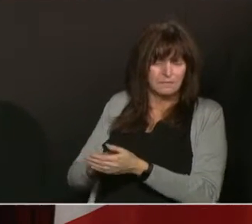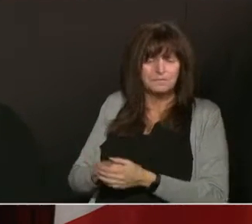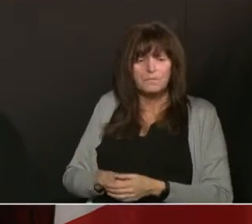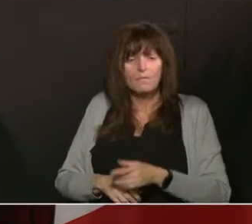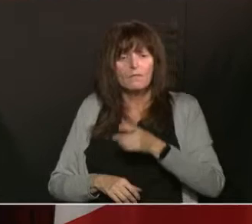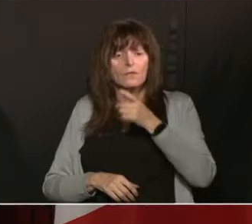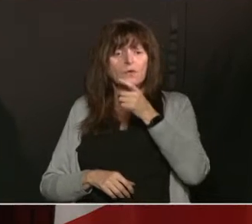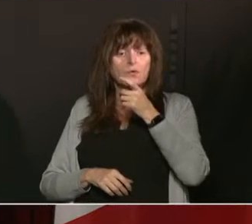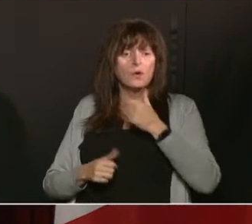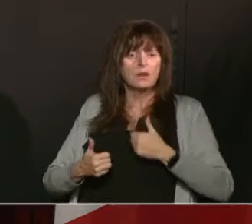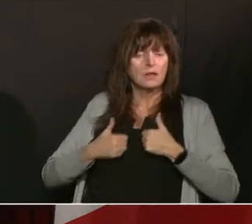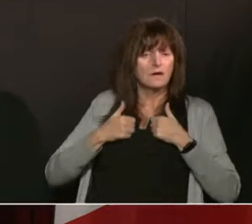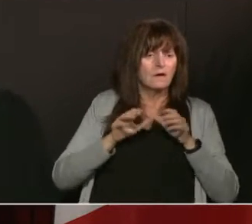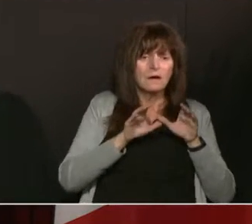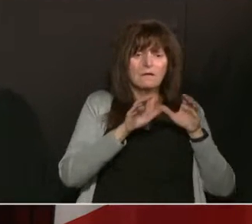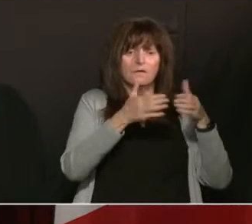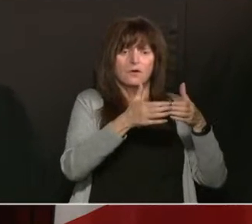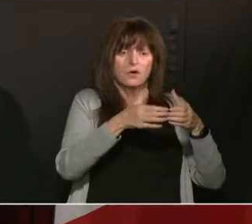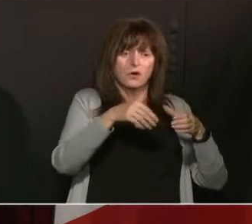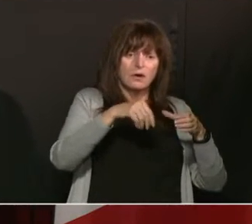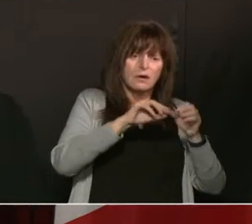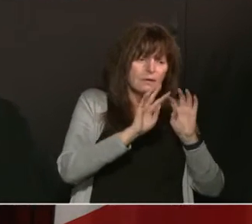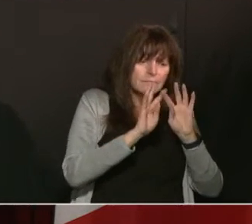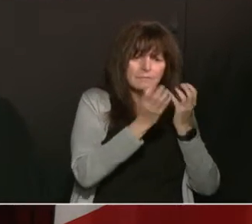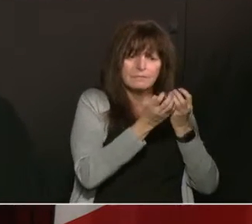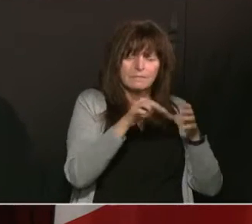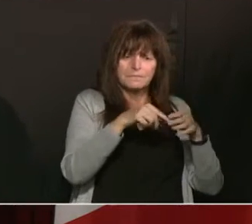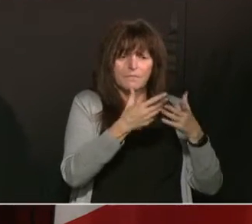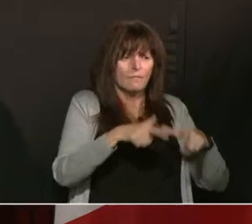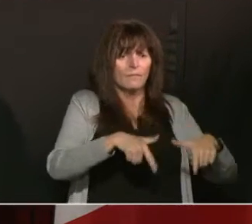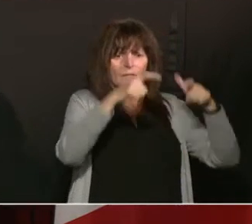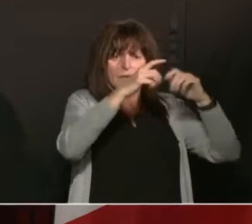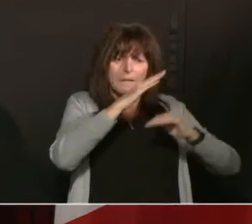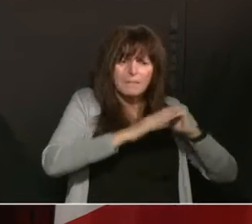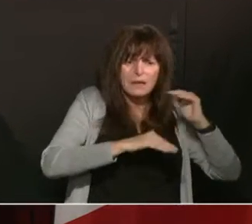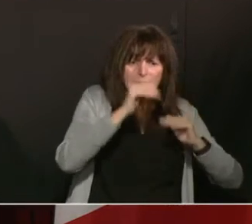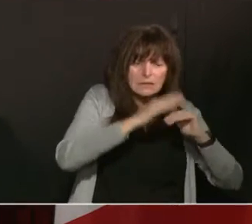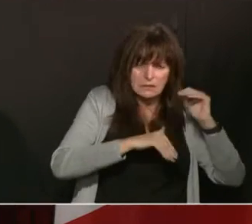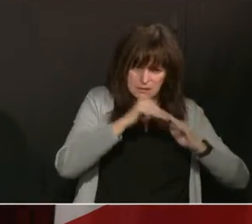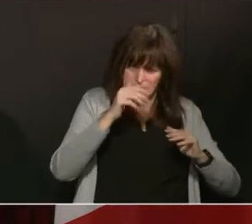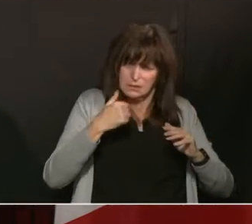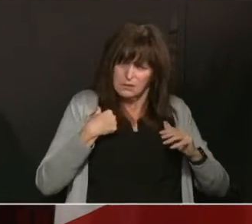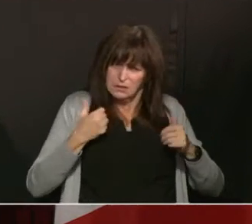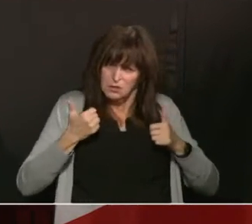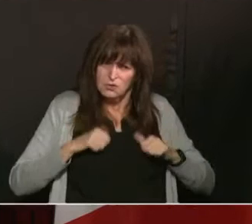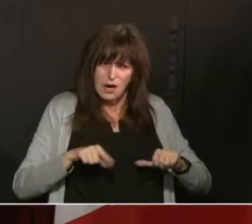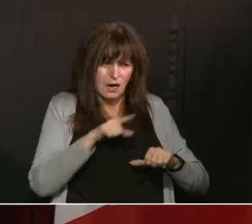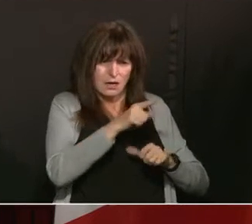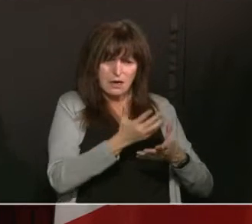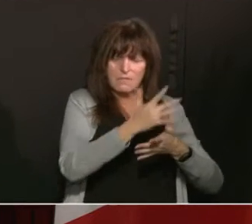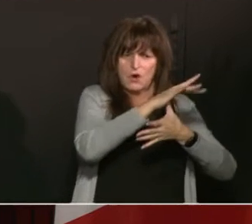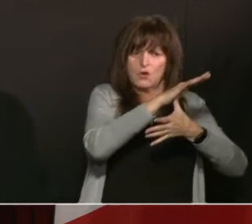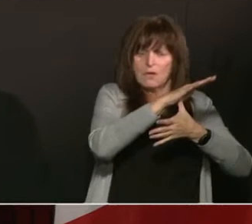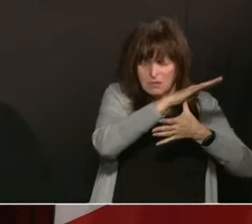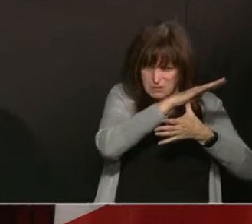etc. And so we'll prioritize always